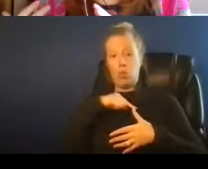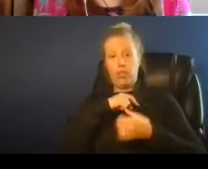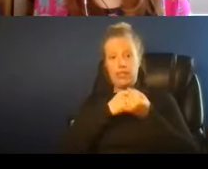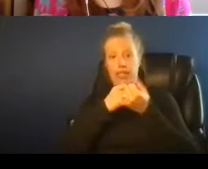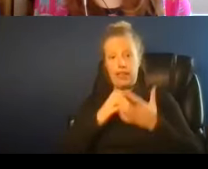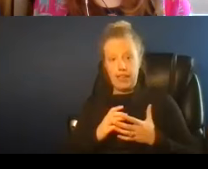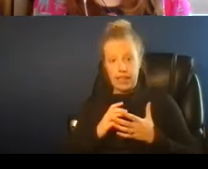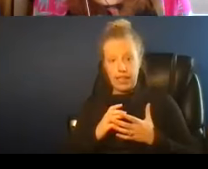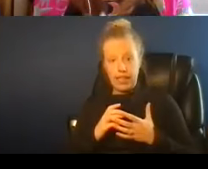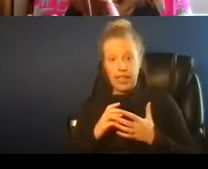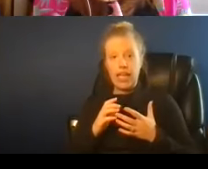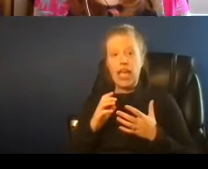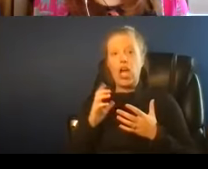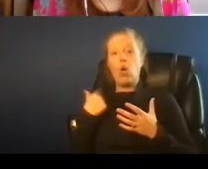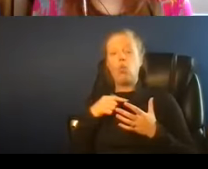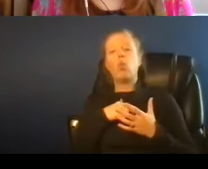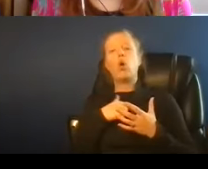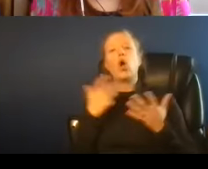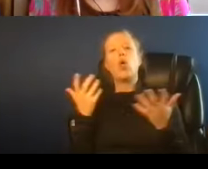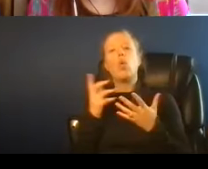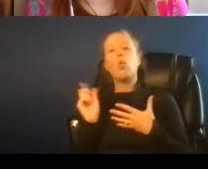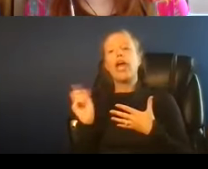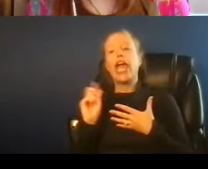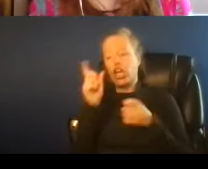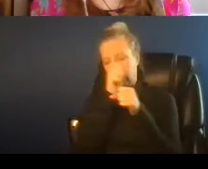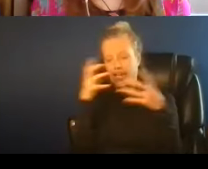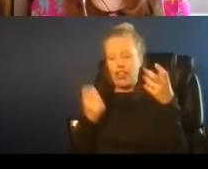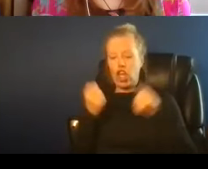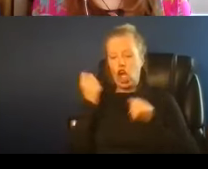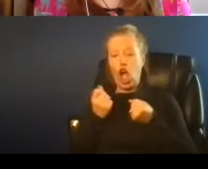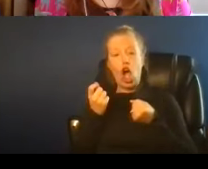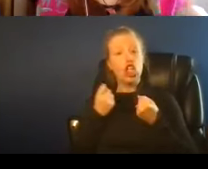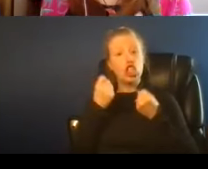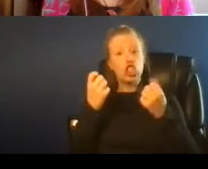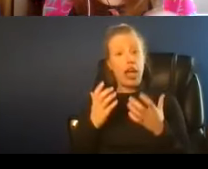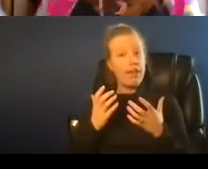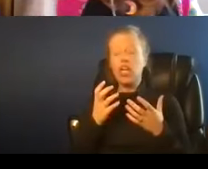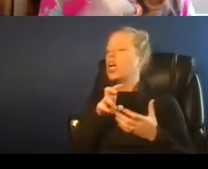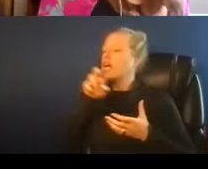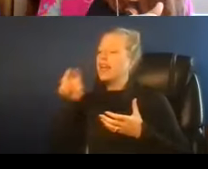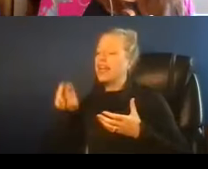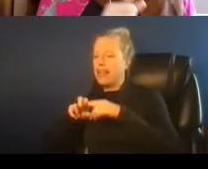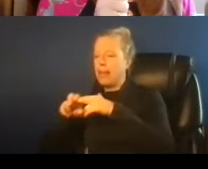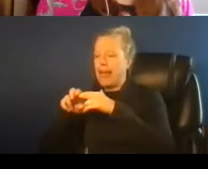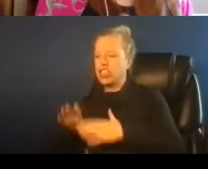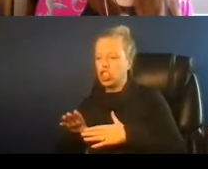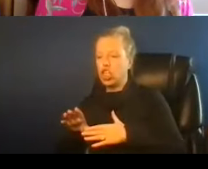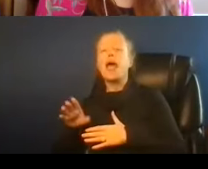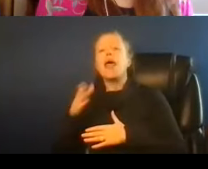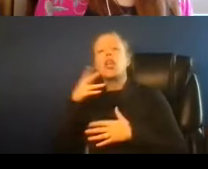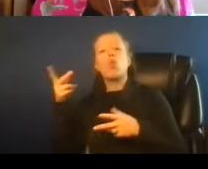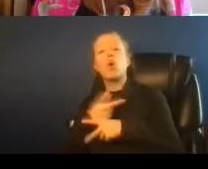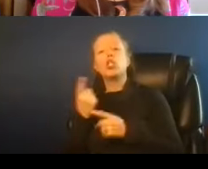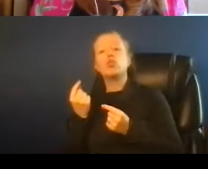in the passenger seat. And the worst thing that you can do when you're in the passenger seat is reach over and take